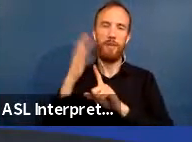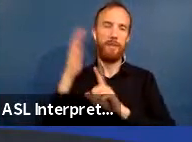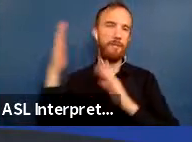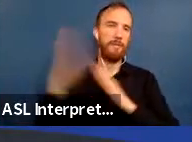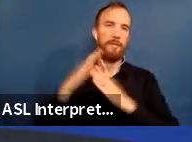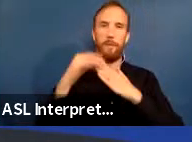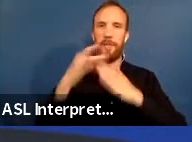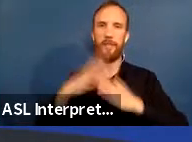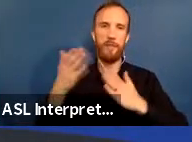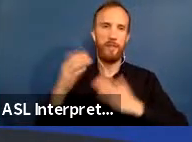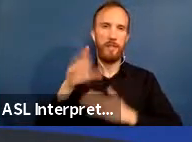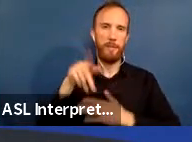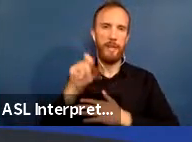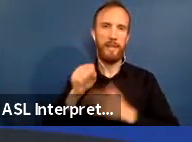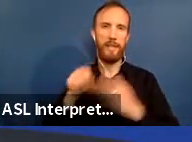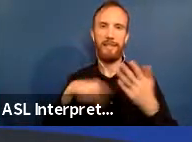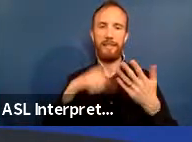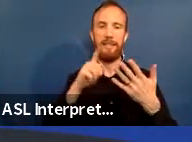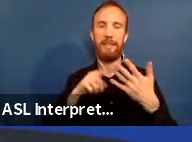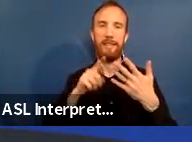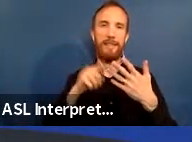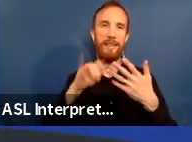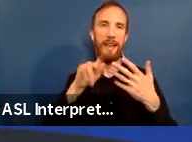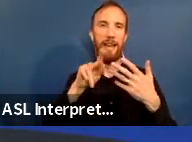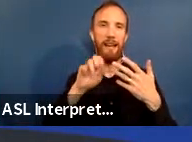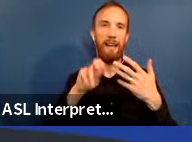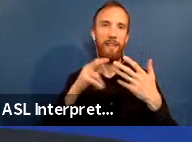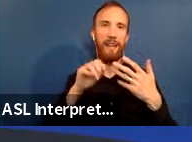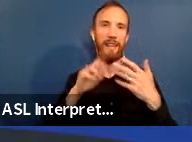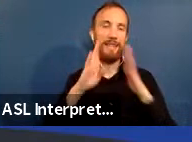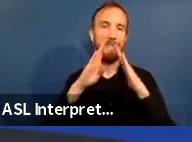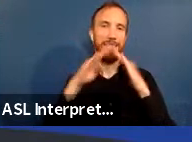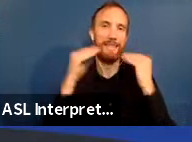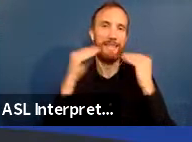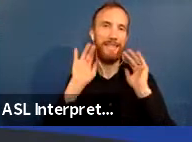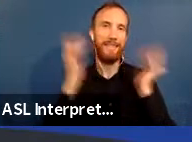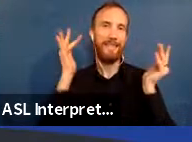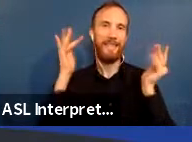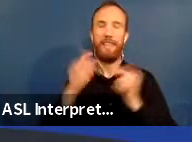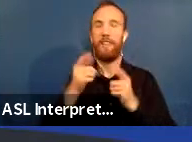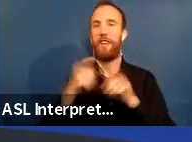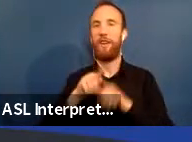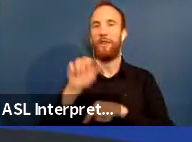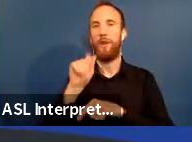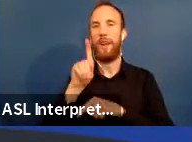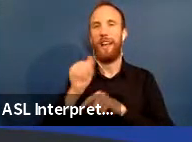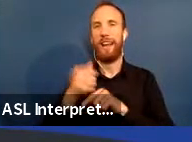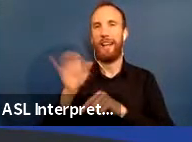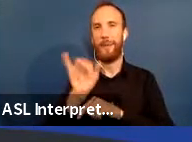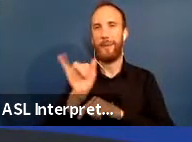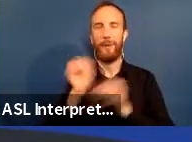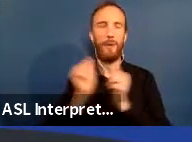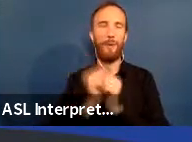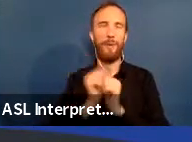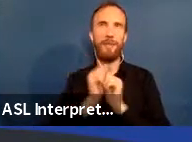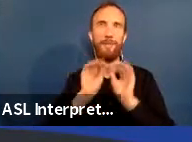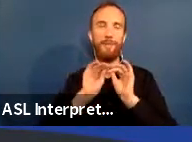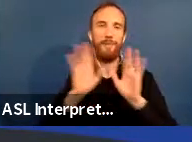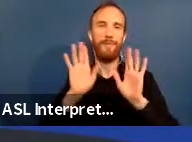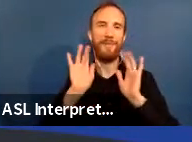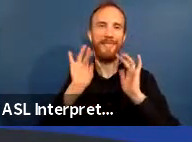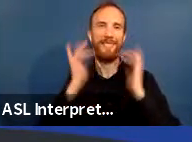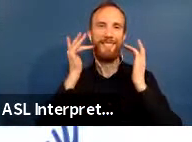CPS. Ivan Hansen with the bright smile, and Ada Gomero also with the bright smile. So we are excited to just be here with you all, and thank you for joining